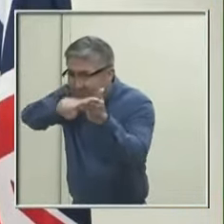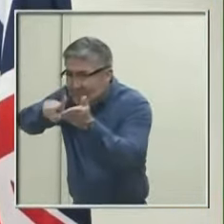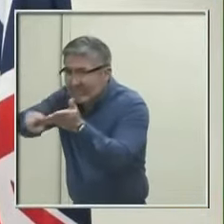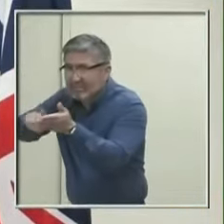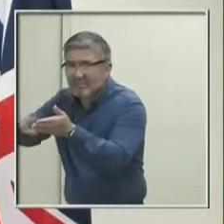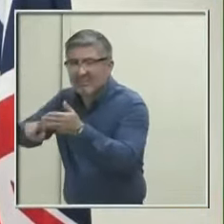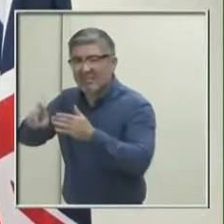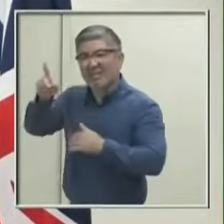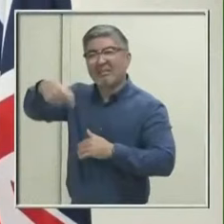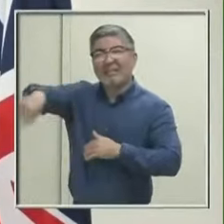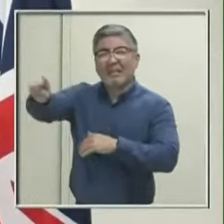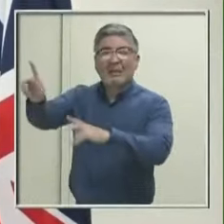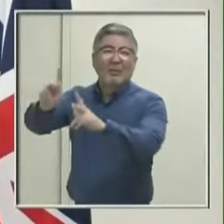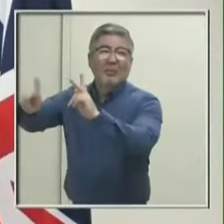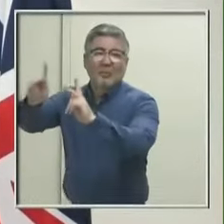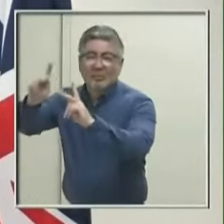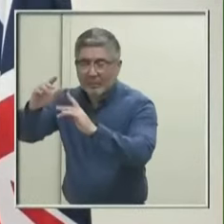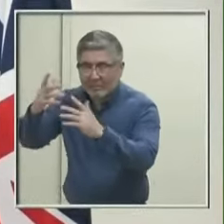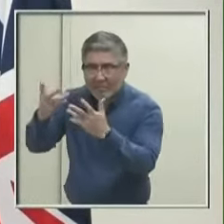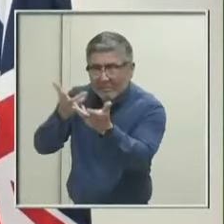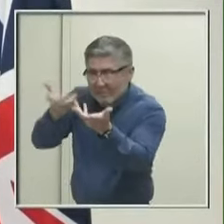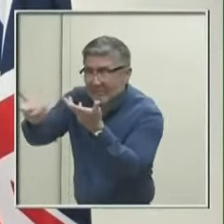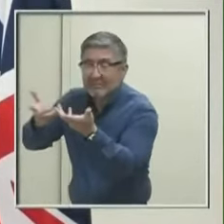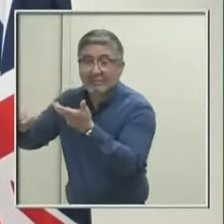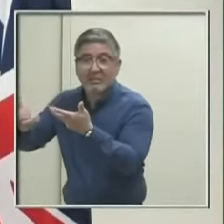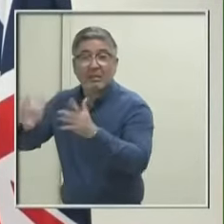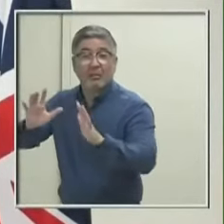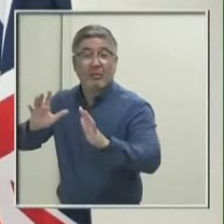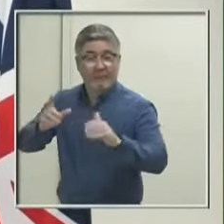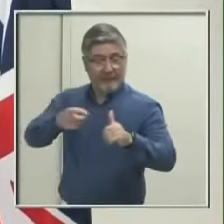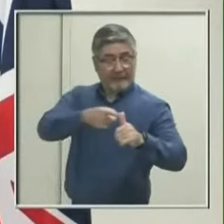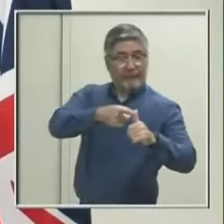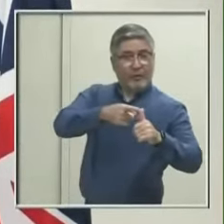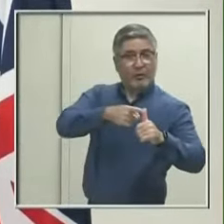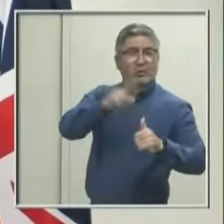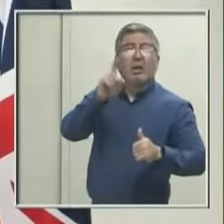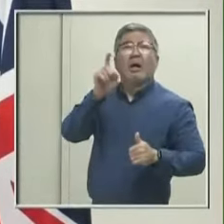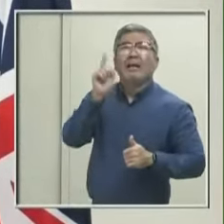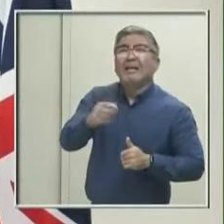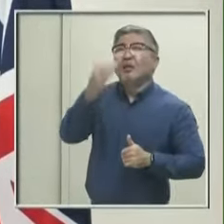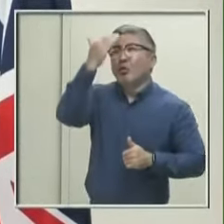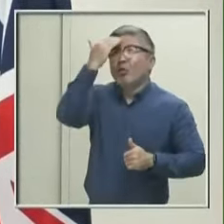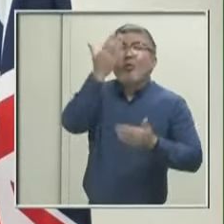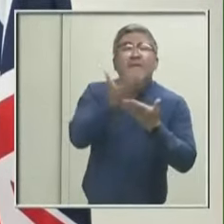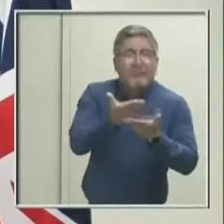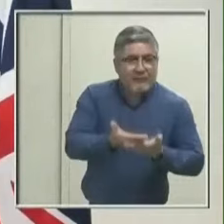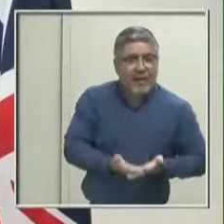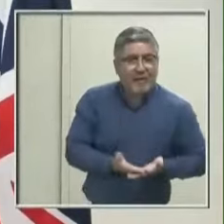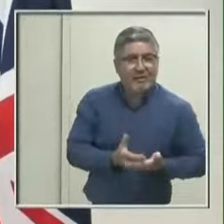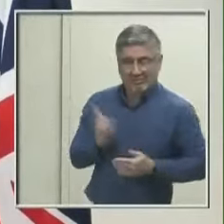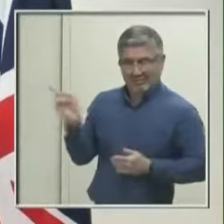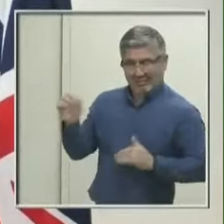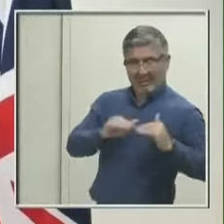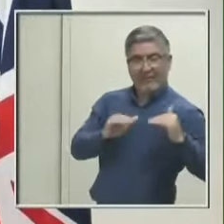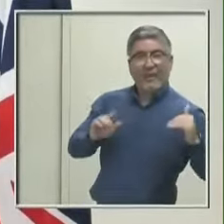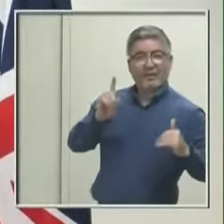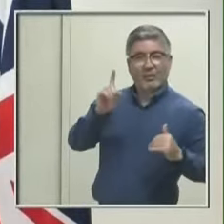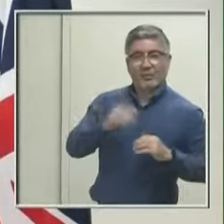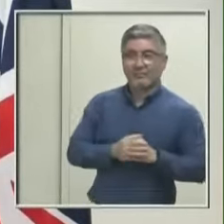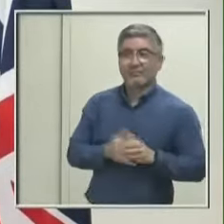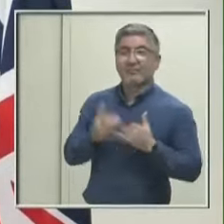But you need the facts first. That's the most important part right now. So I'll turn it over to AG